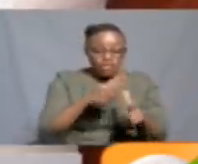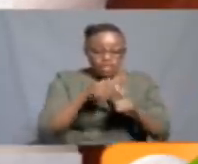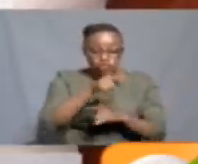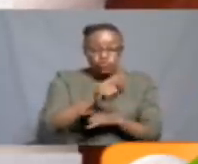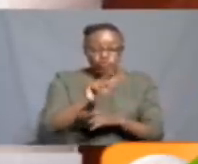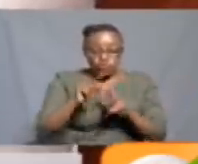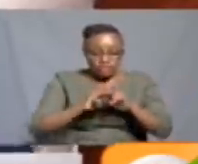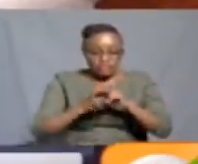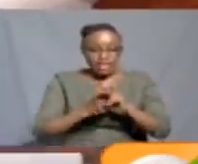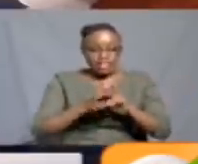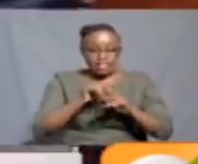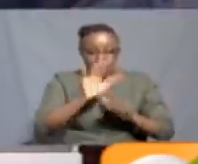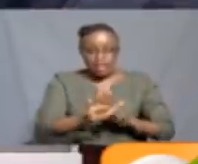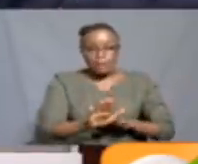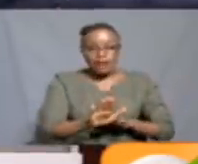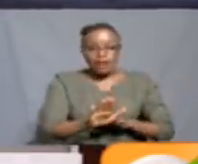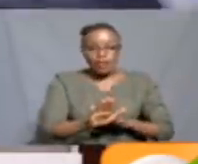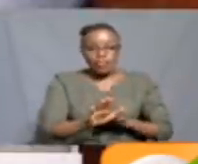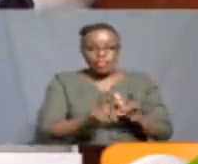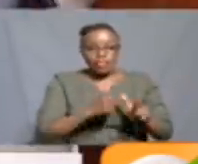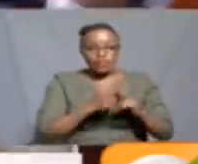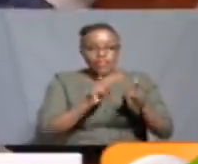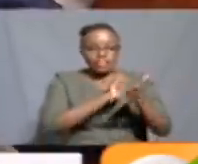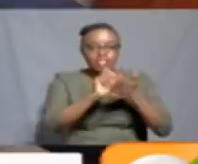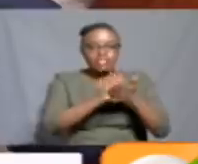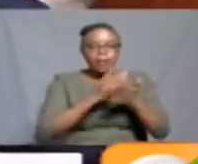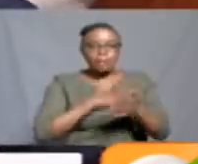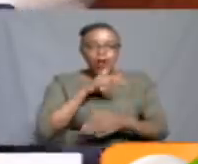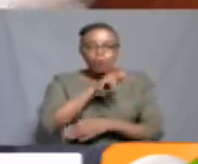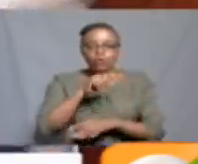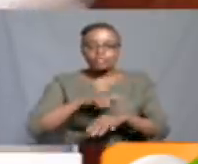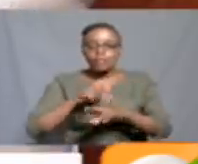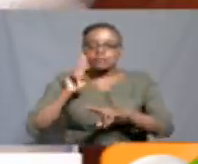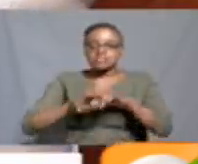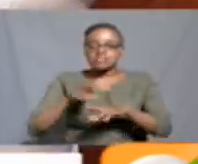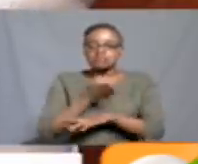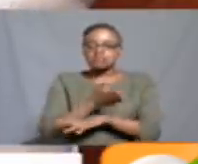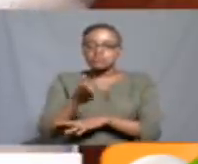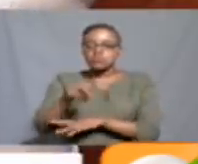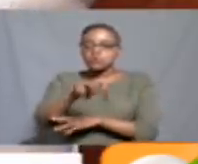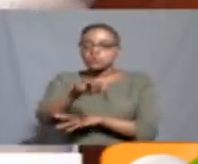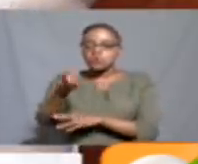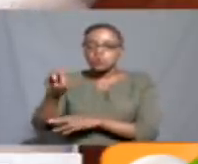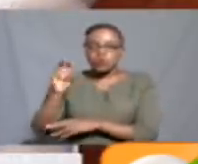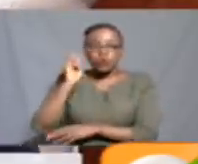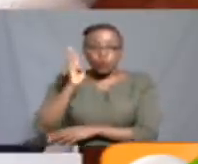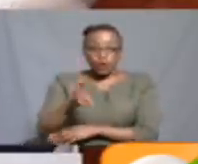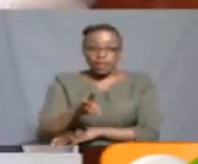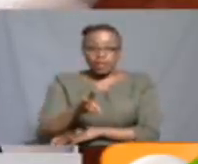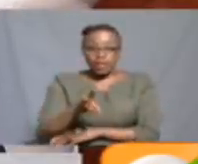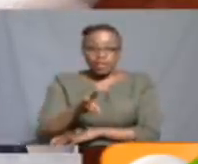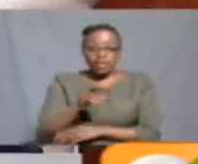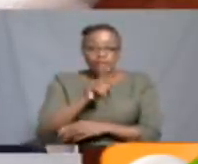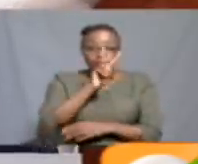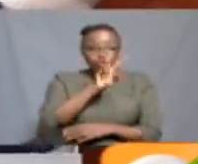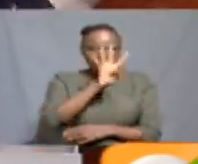step. And I can't say, okay, my secretary, you walk, and I'm sitting over here. Doesn't work. So a